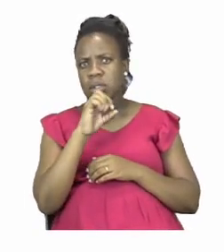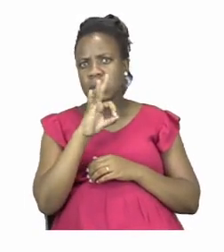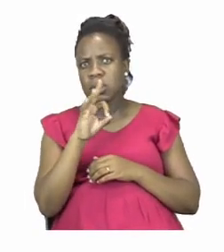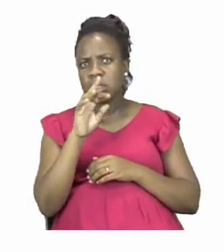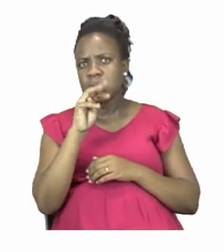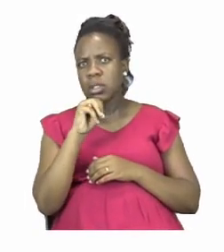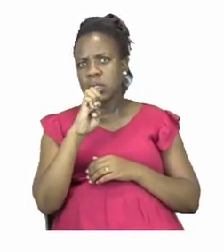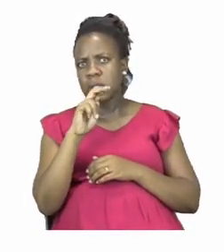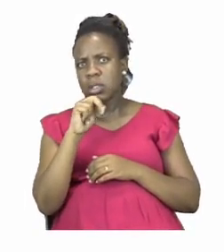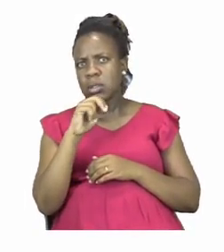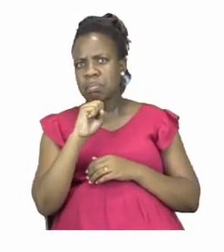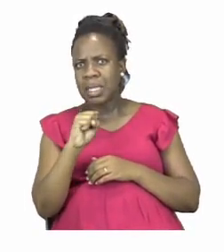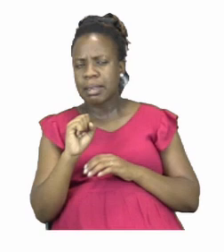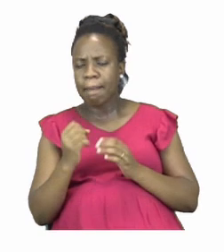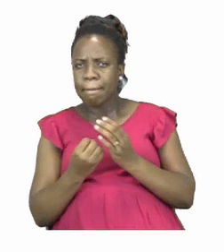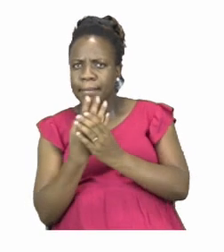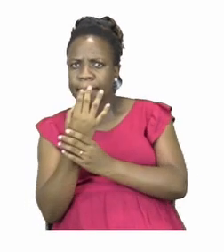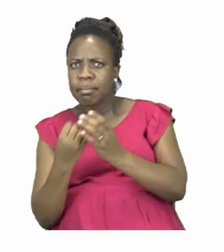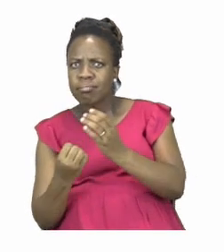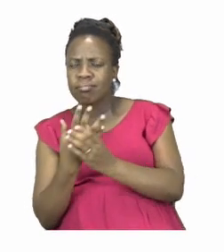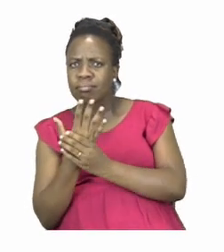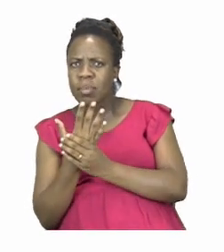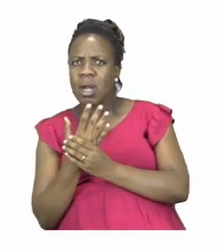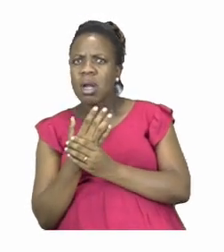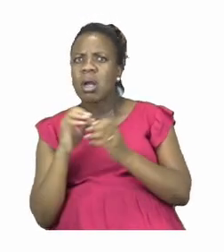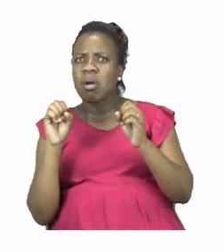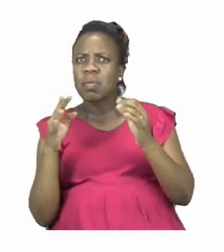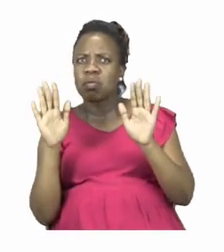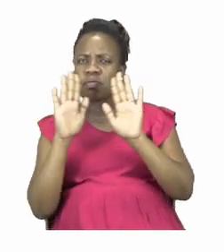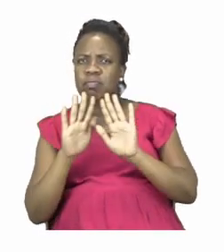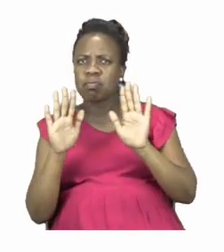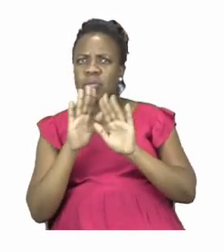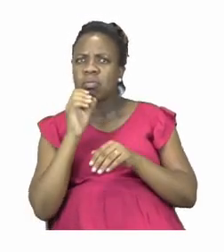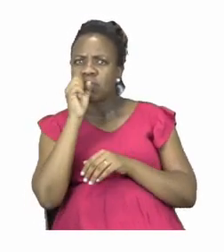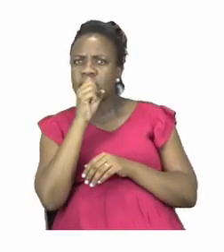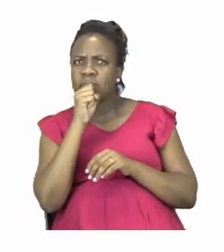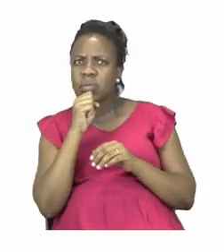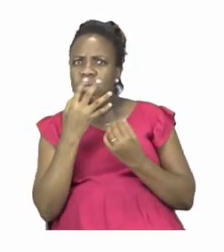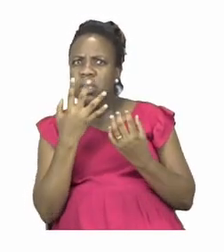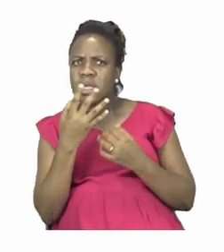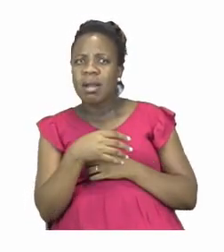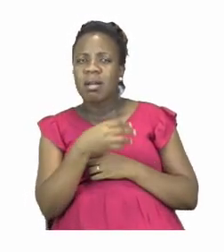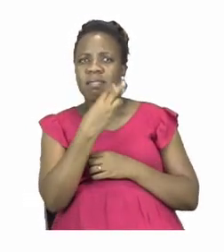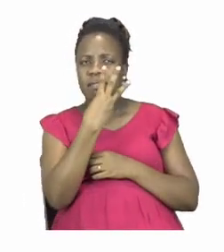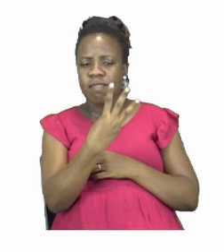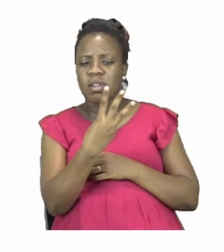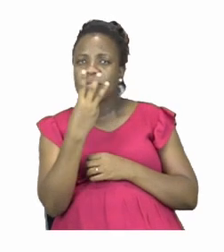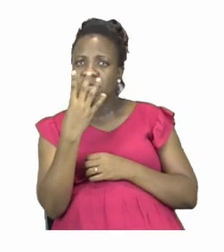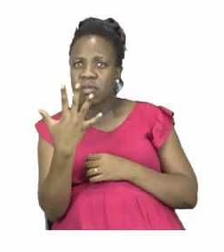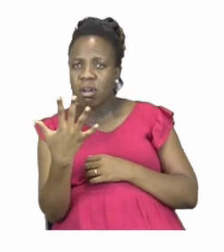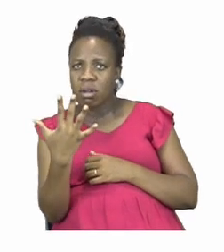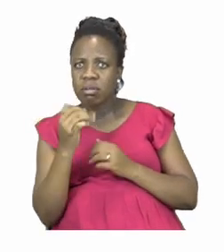35. And the last one, ground orchids. How many were planted here?